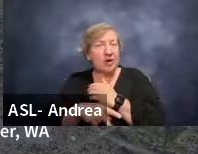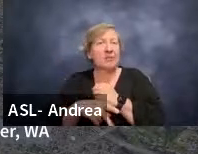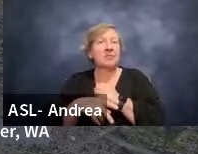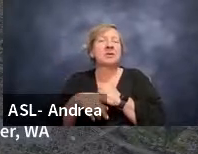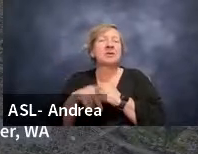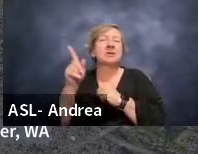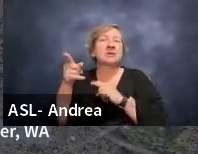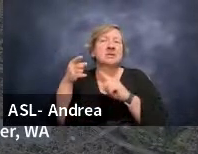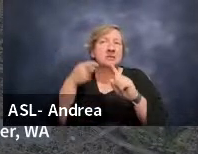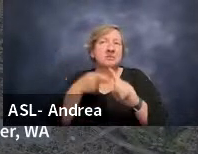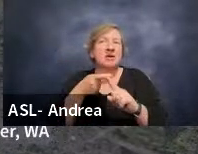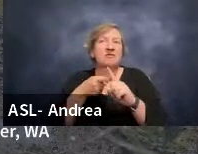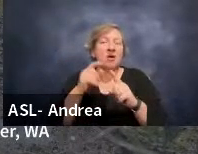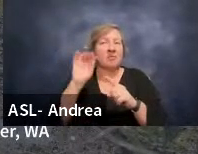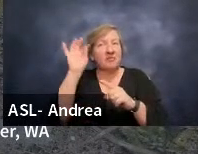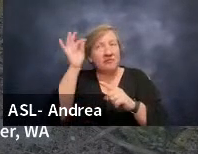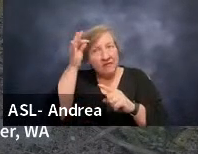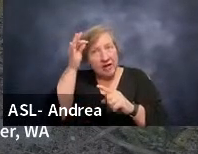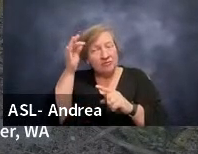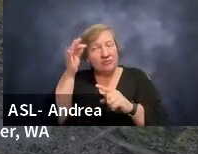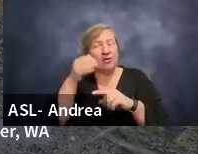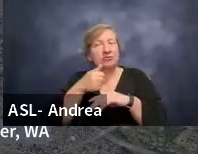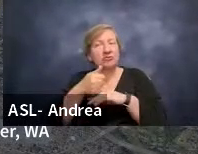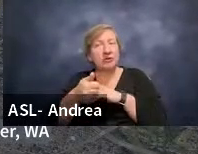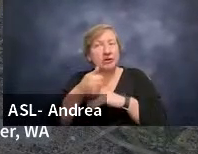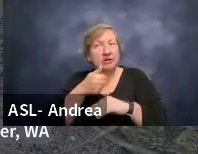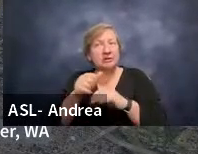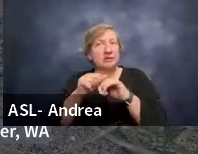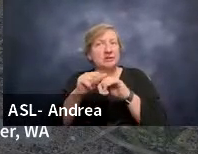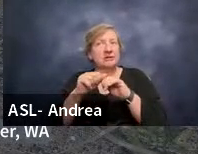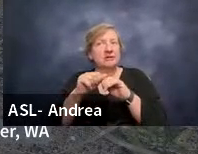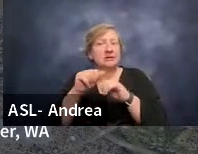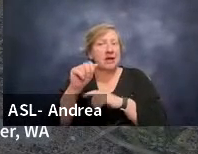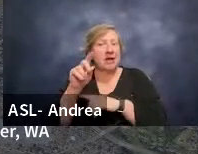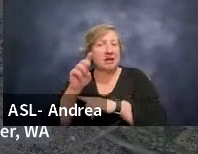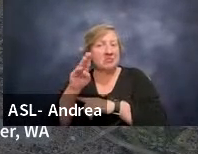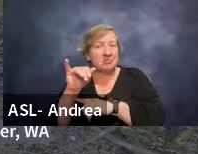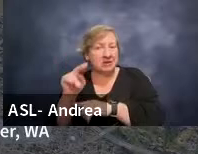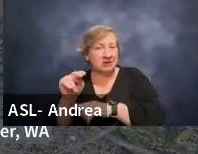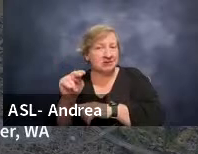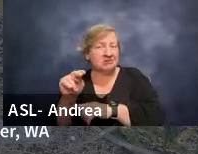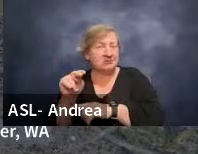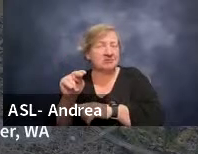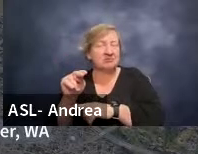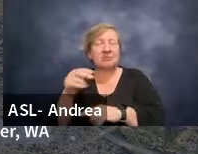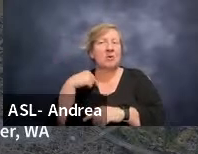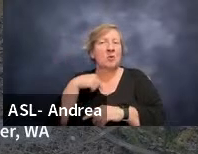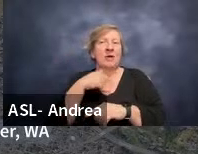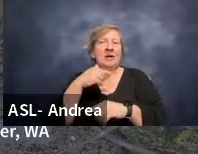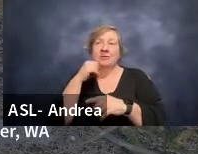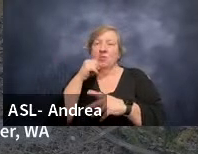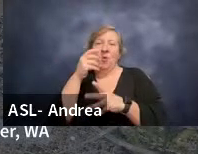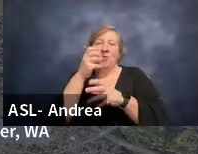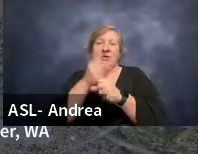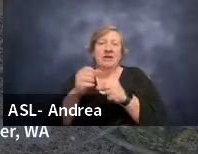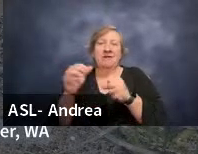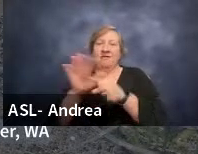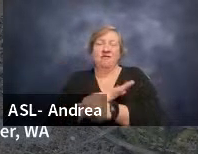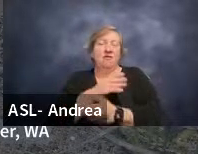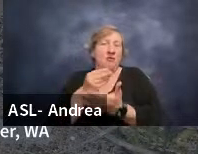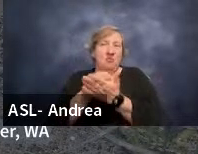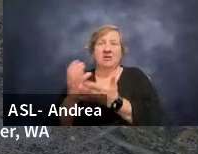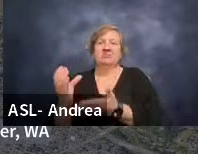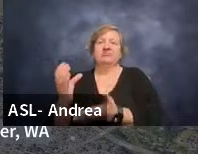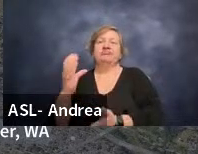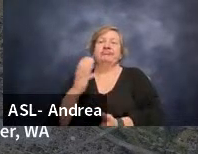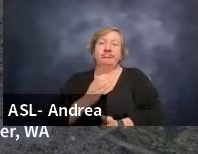Transit Administration, we will not know or receive that full funding agreement for